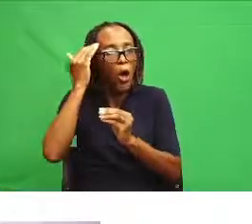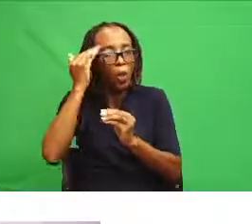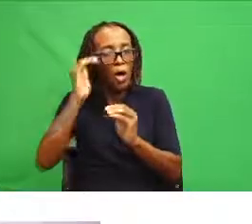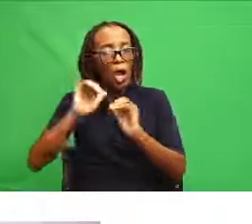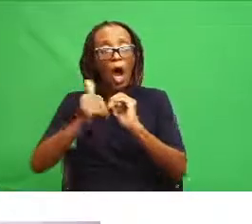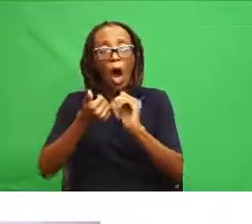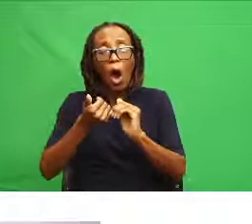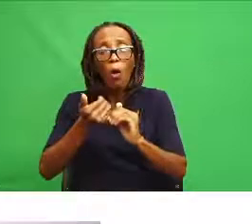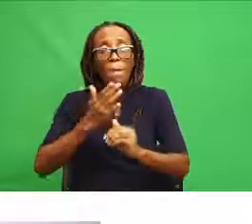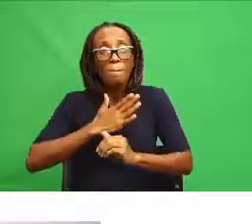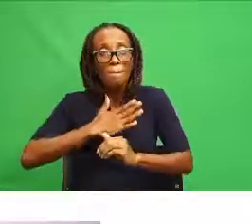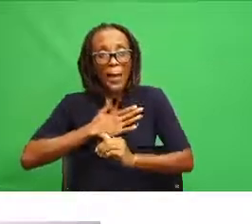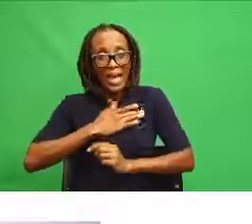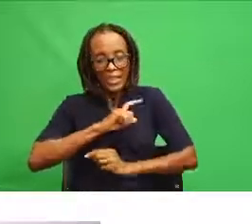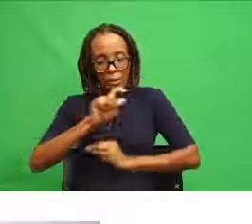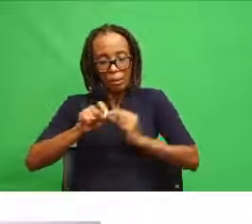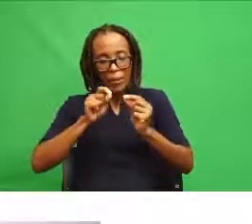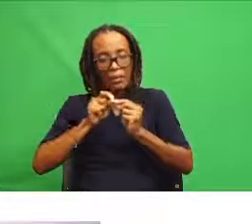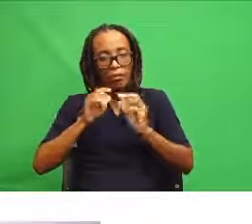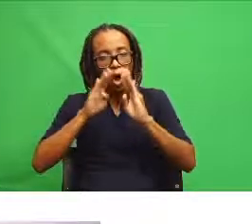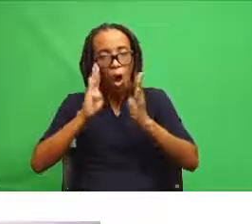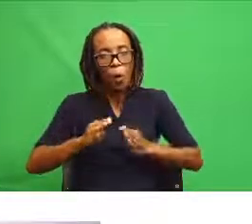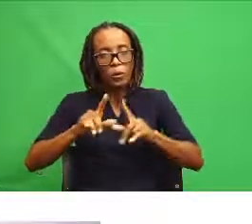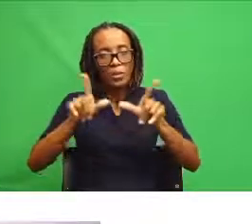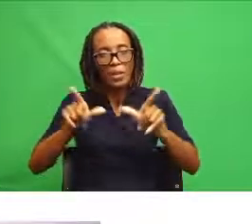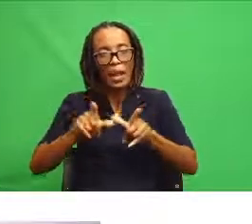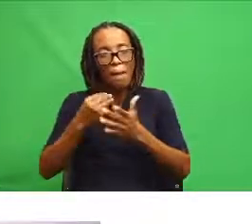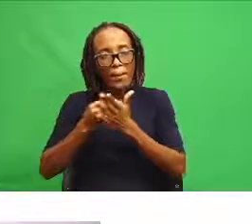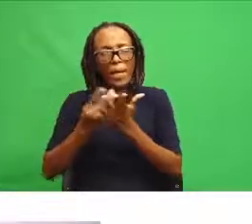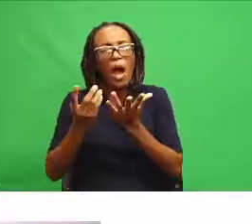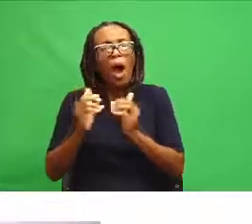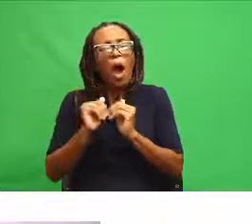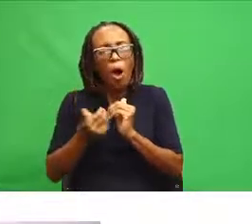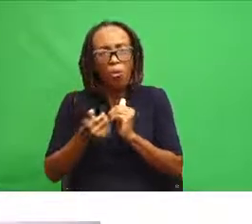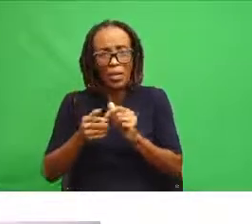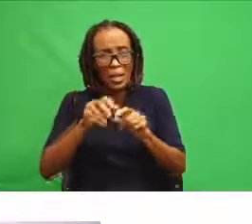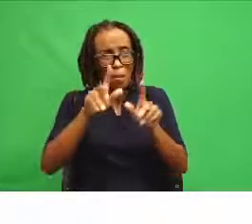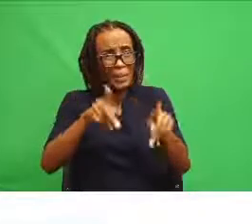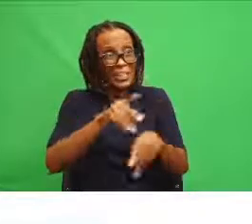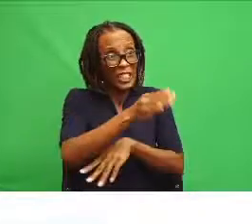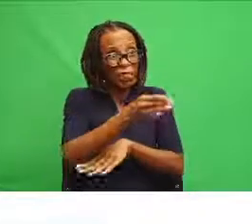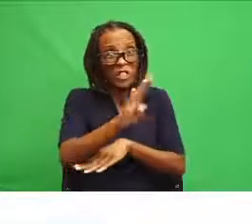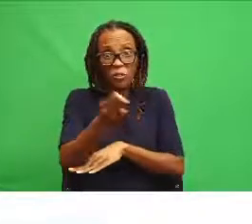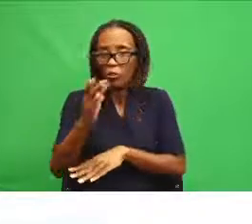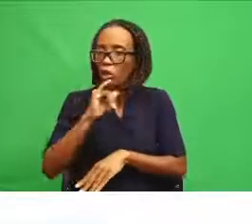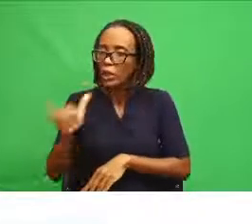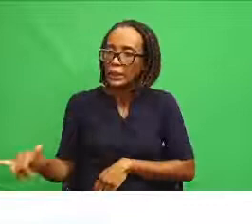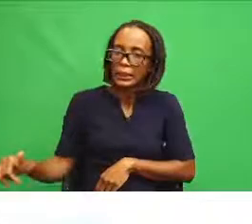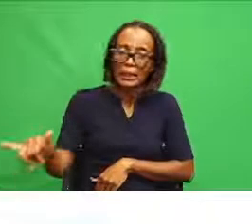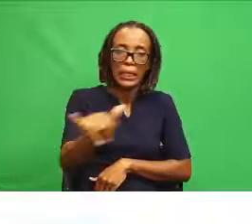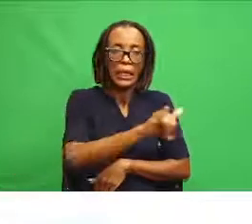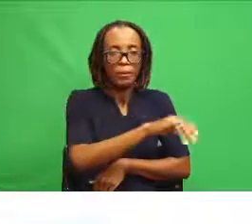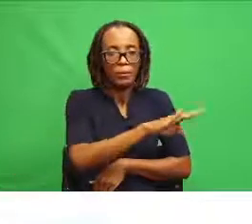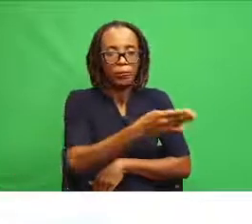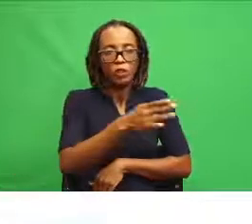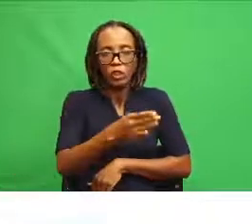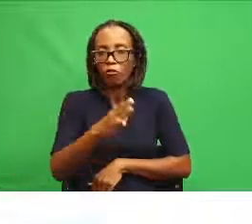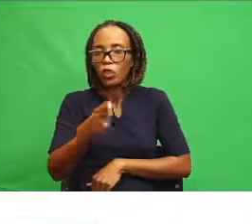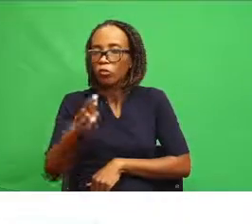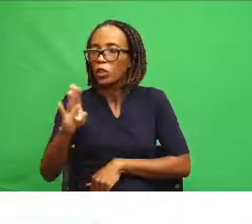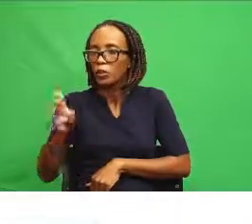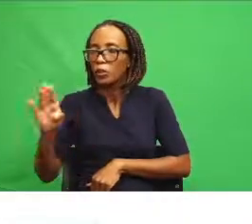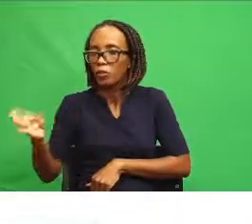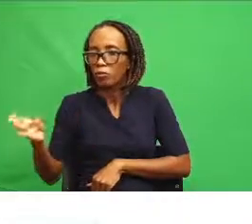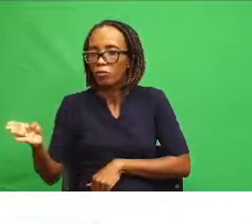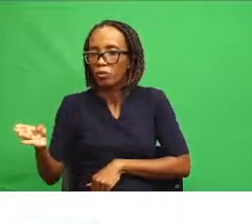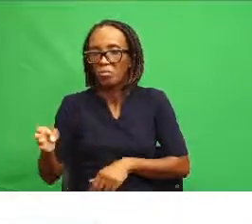your situation can be addressed most effectively. Because, you know, everybody's situation is not the same. Exactly. There are significant differences